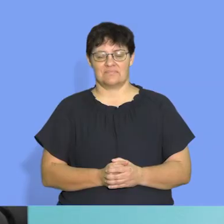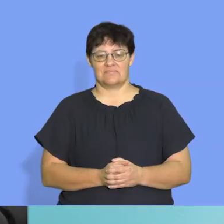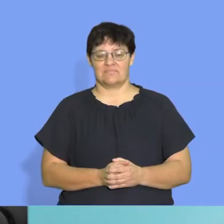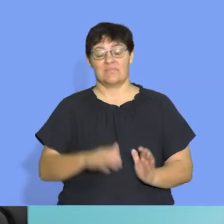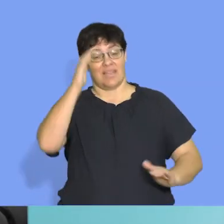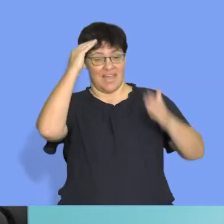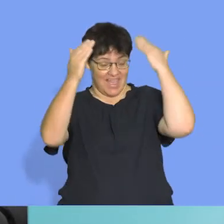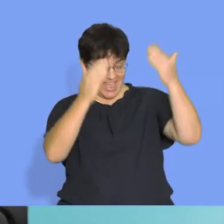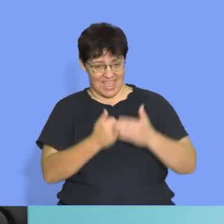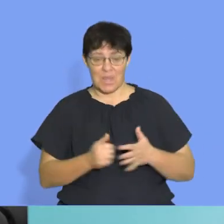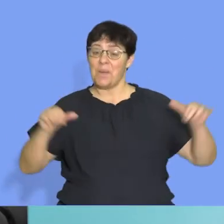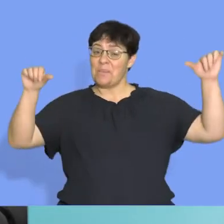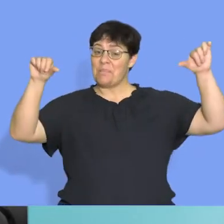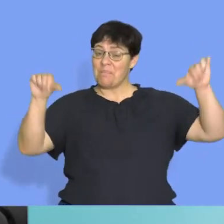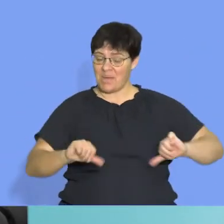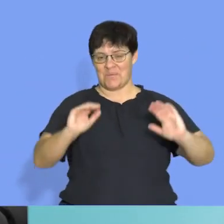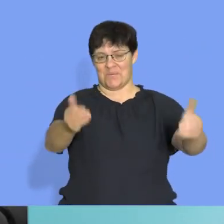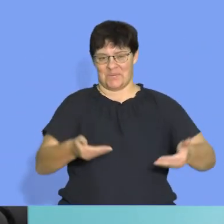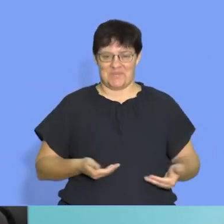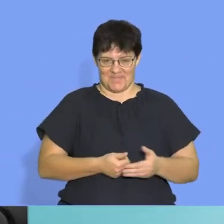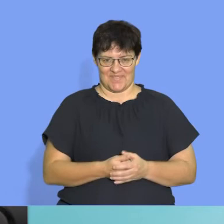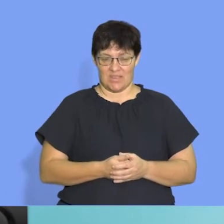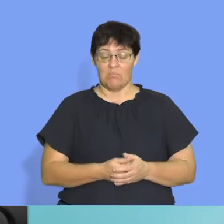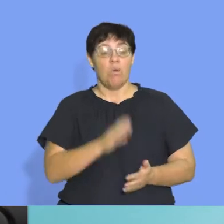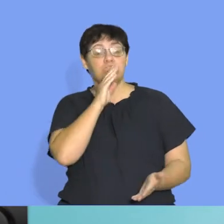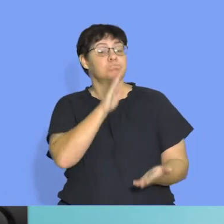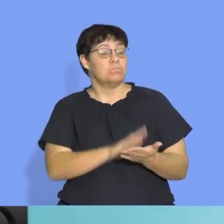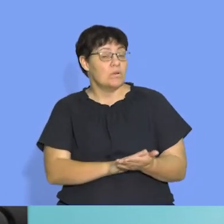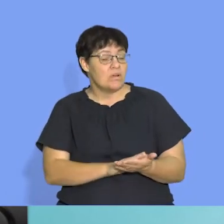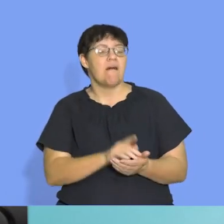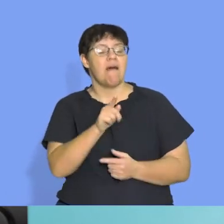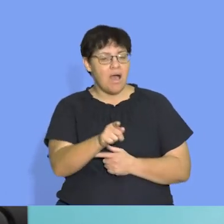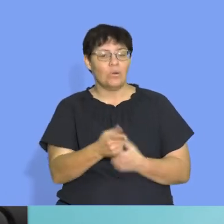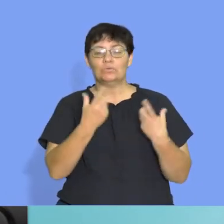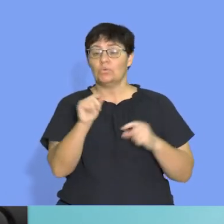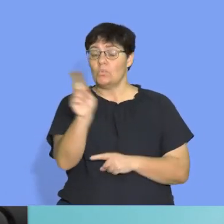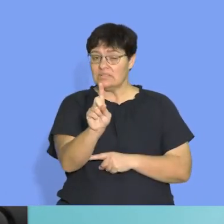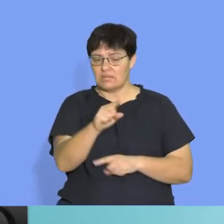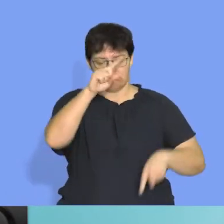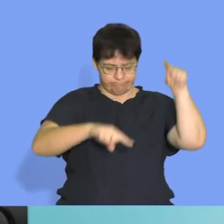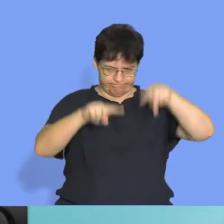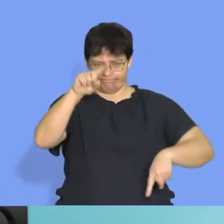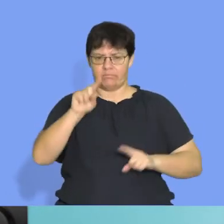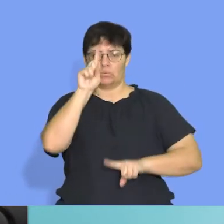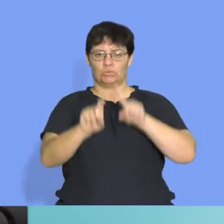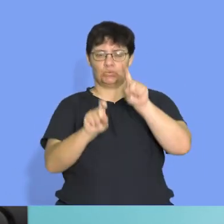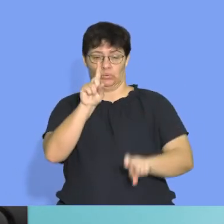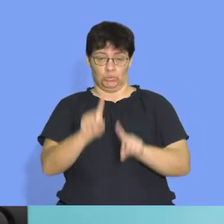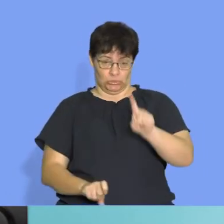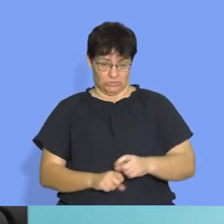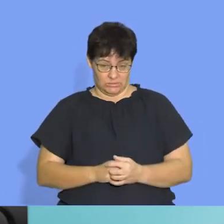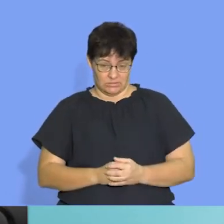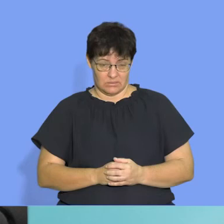Hi guys, welcome back from the ad break. So as I promised you, we're now going to do a range of questions, but with these questions